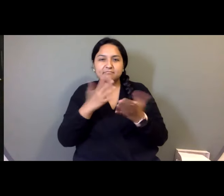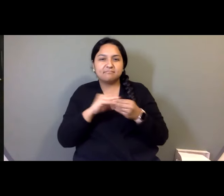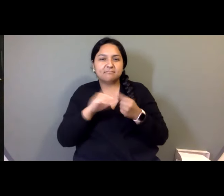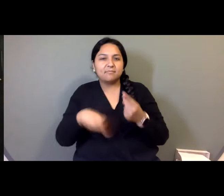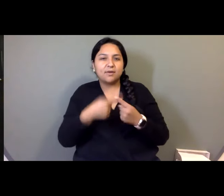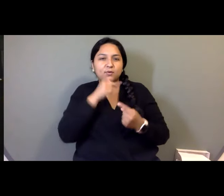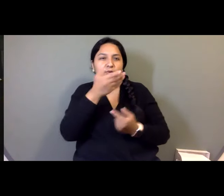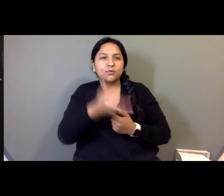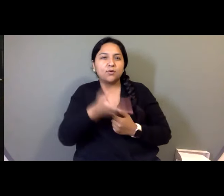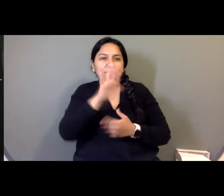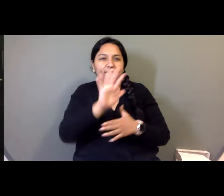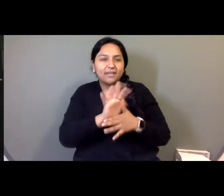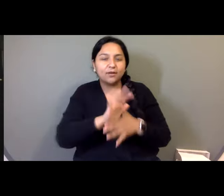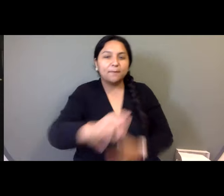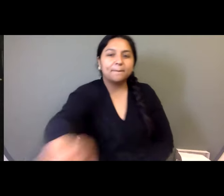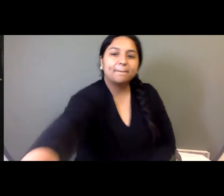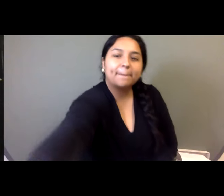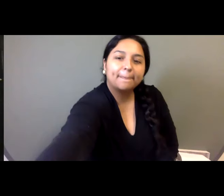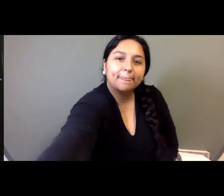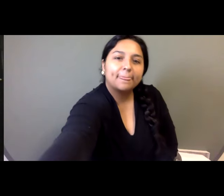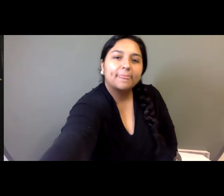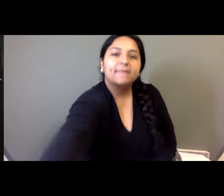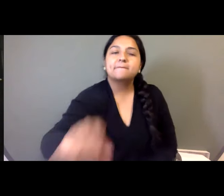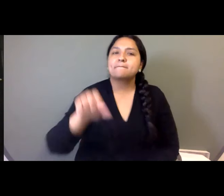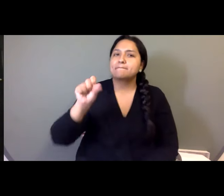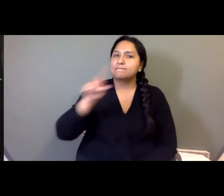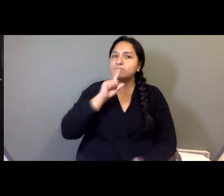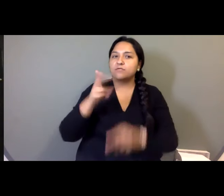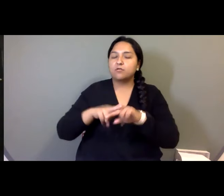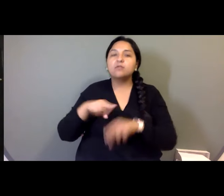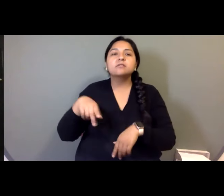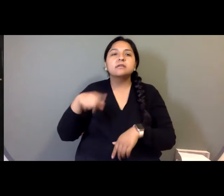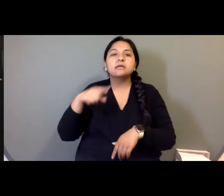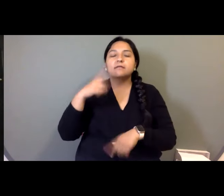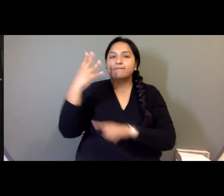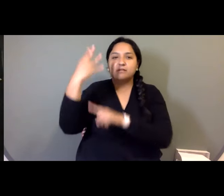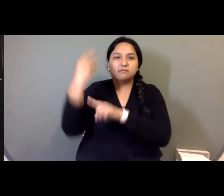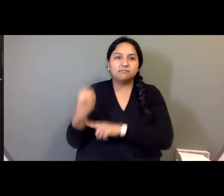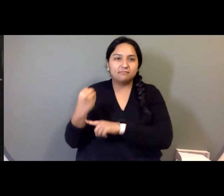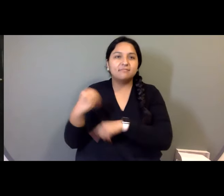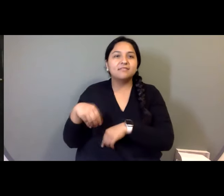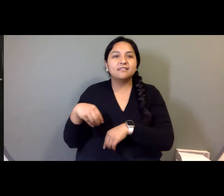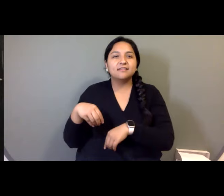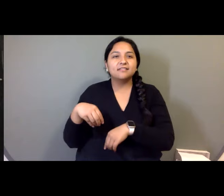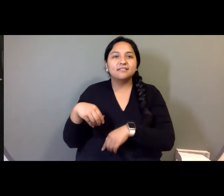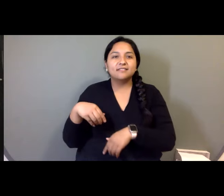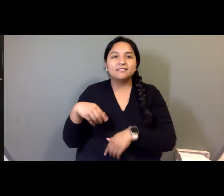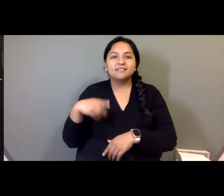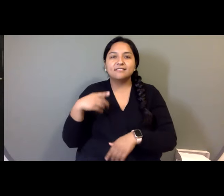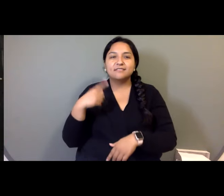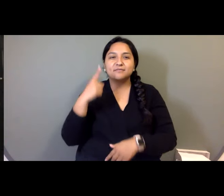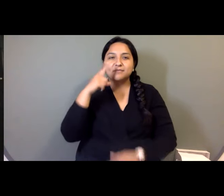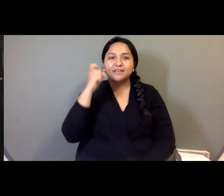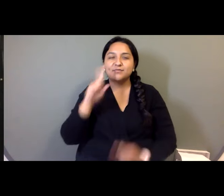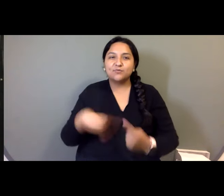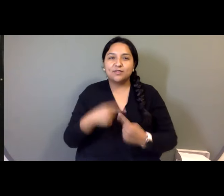made? Yes, of course. Honestly, I had to turn my camera off and like my these speakers, because you know when you hear yourself